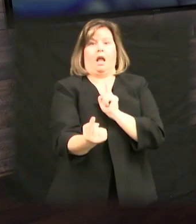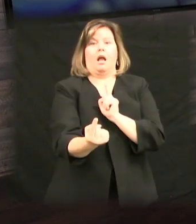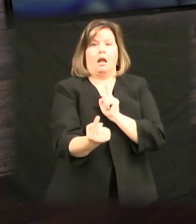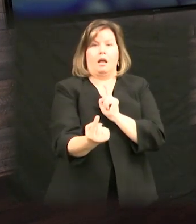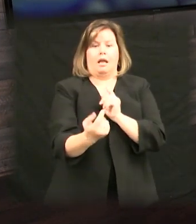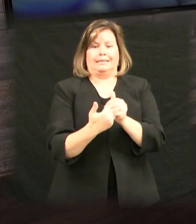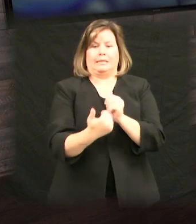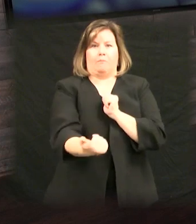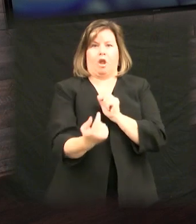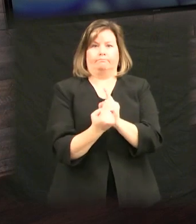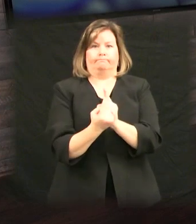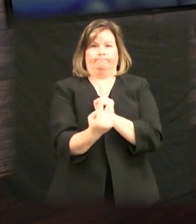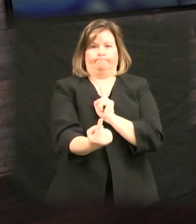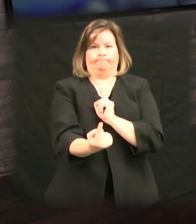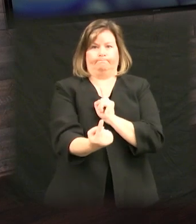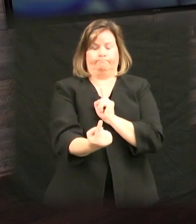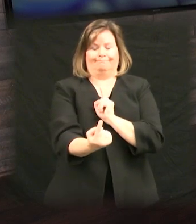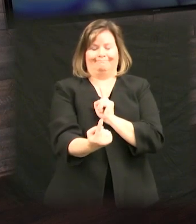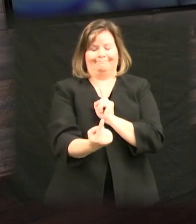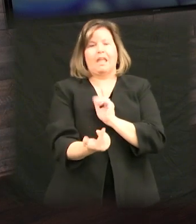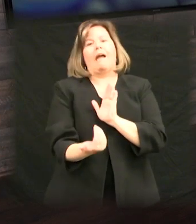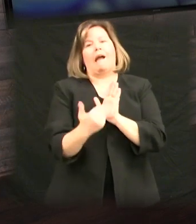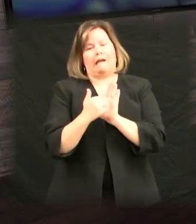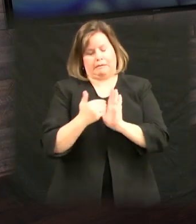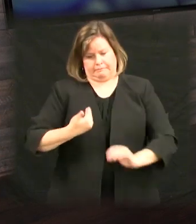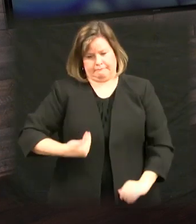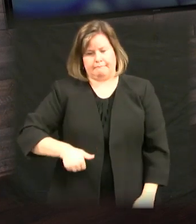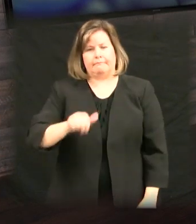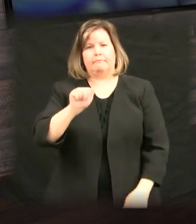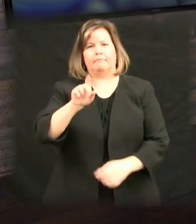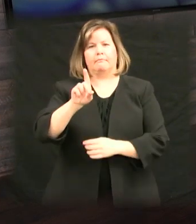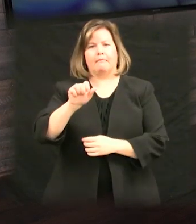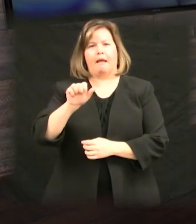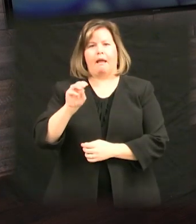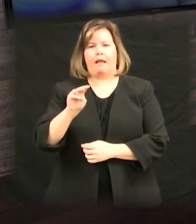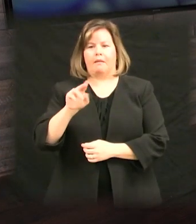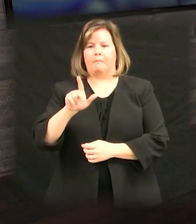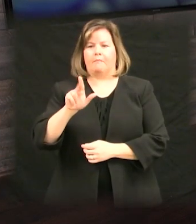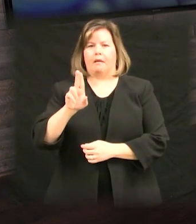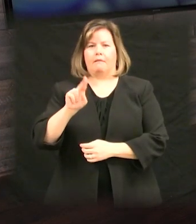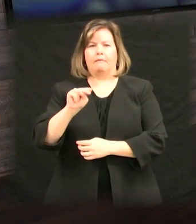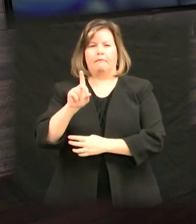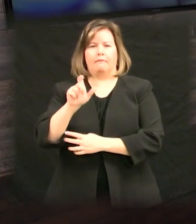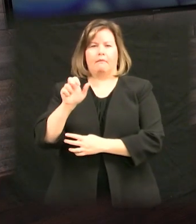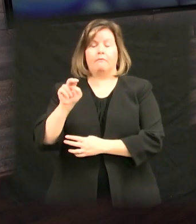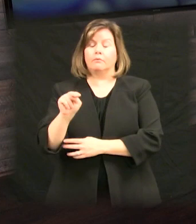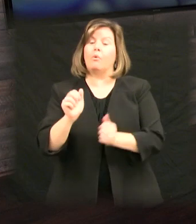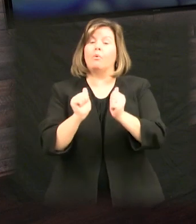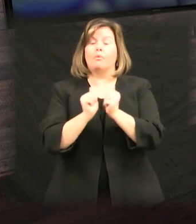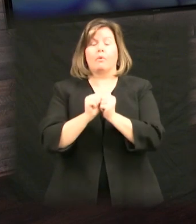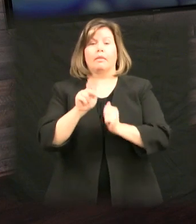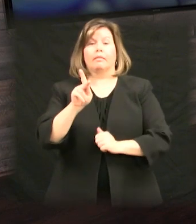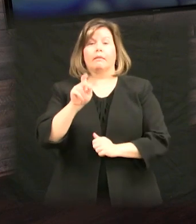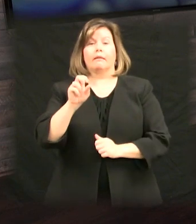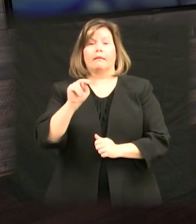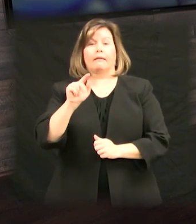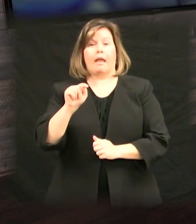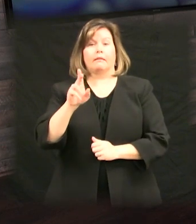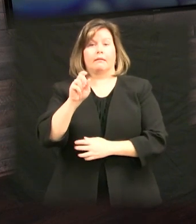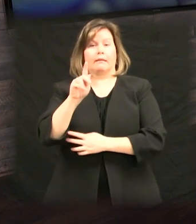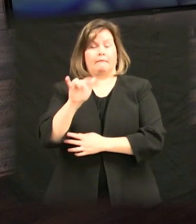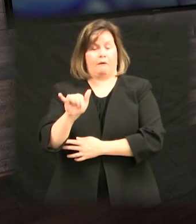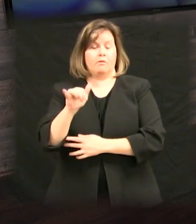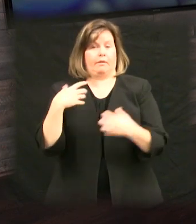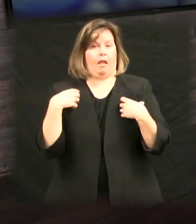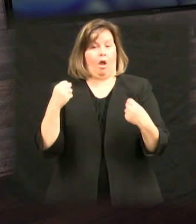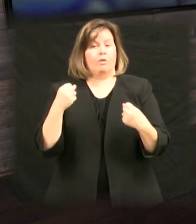separation. I'm Dr. Adam London with the Kent County Health Department. Thanks for watching this video. Please continue to like and